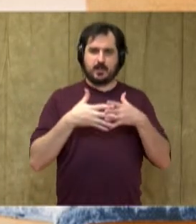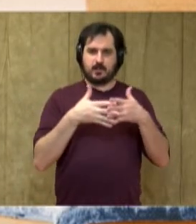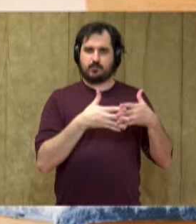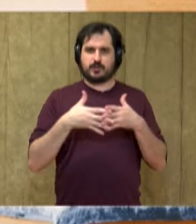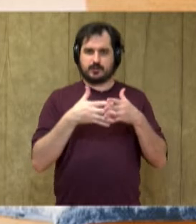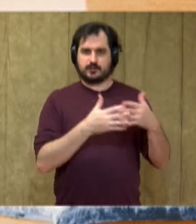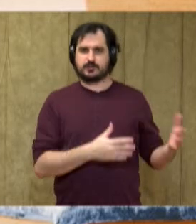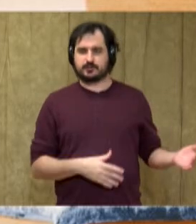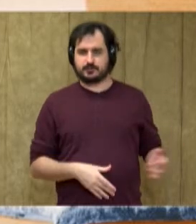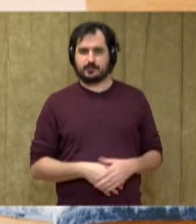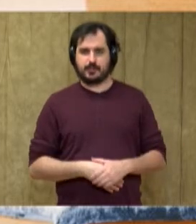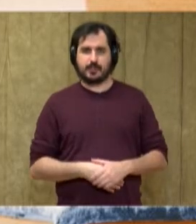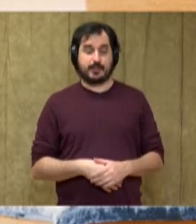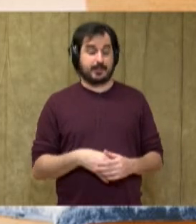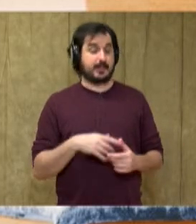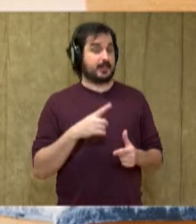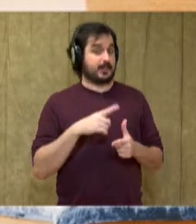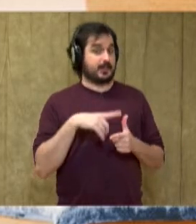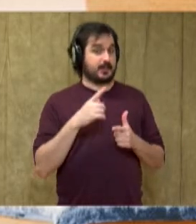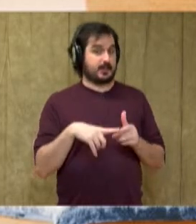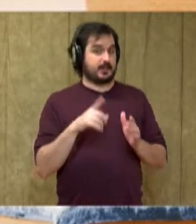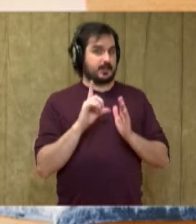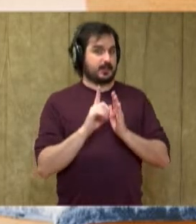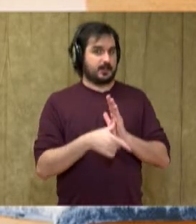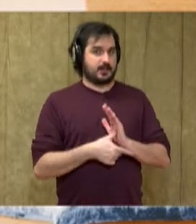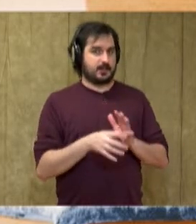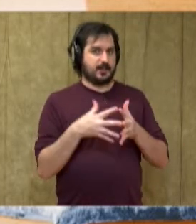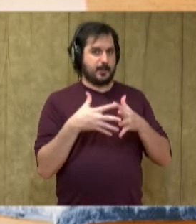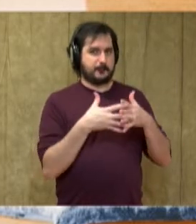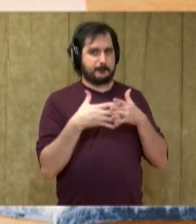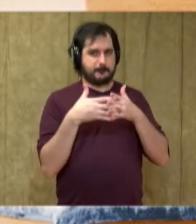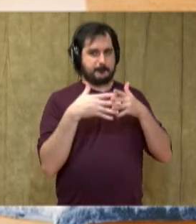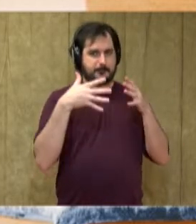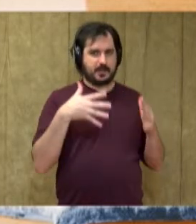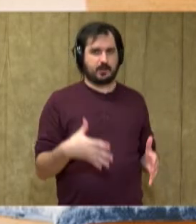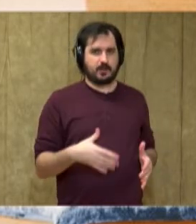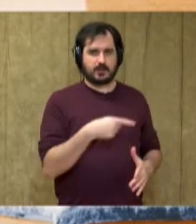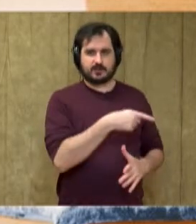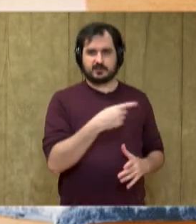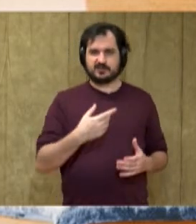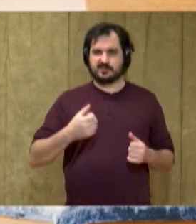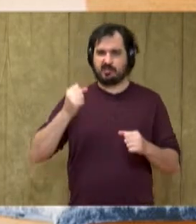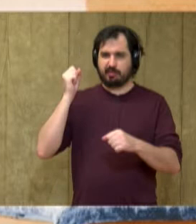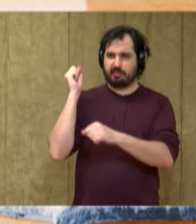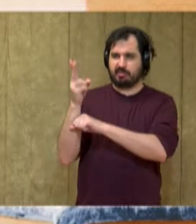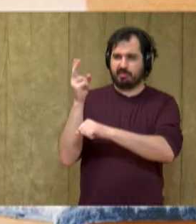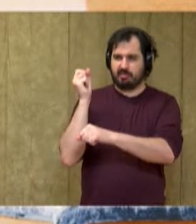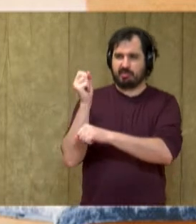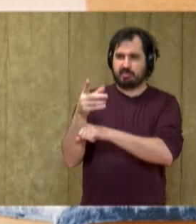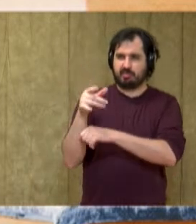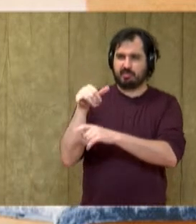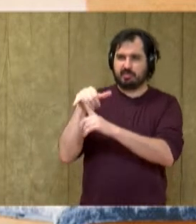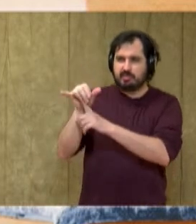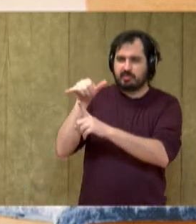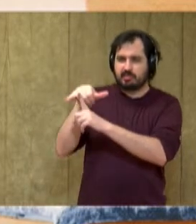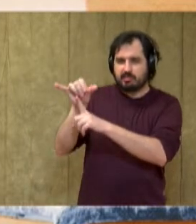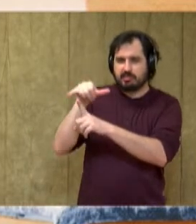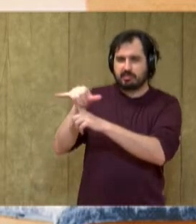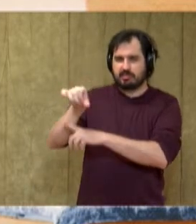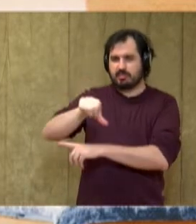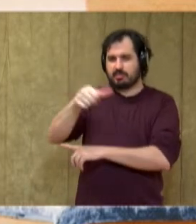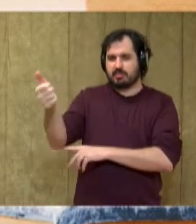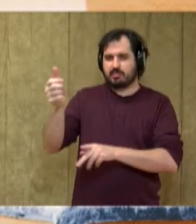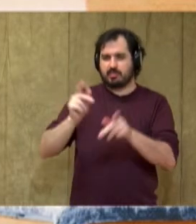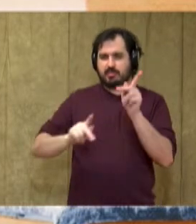taunting 8 of King George's soldiers and pelting them with icy snowballs. Then someone threw a lump of wood